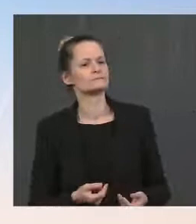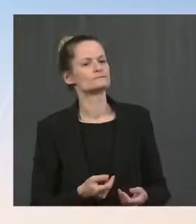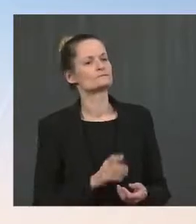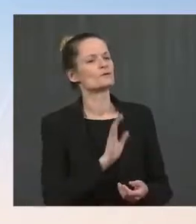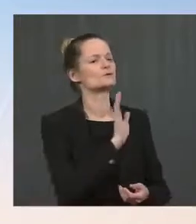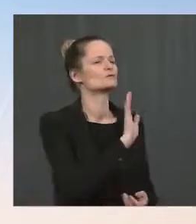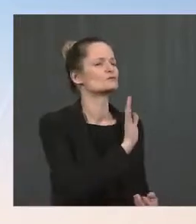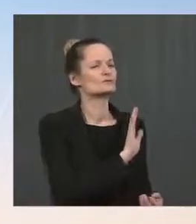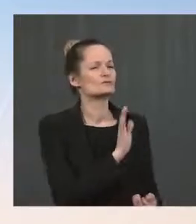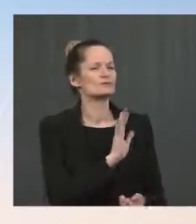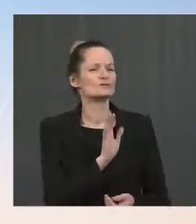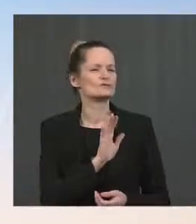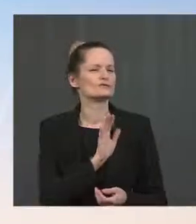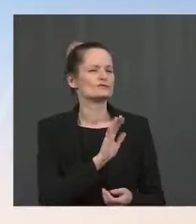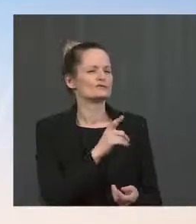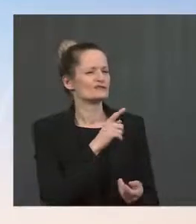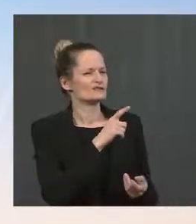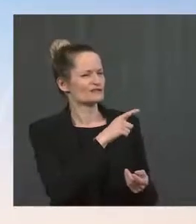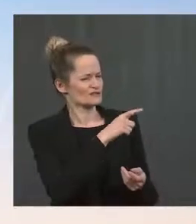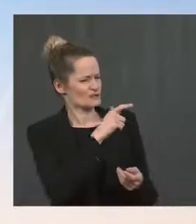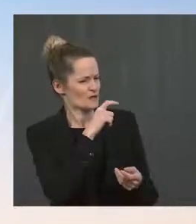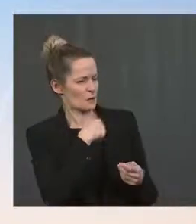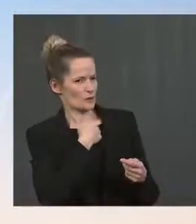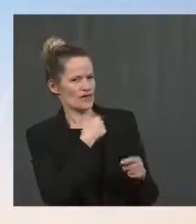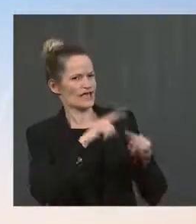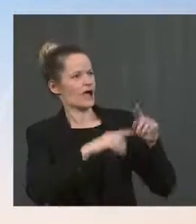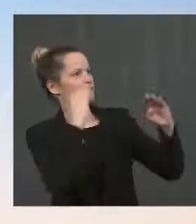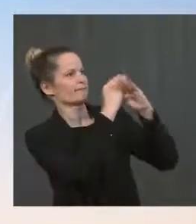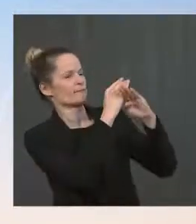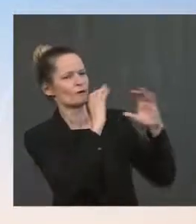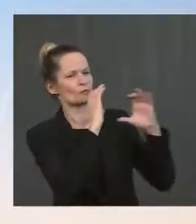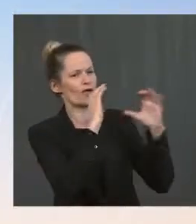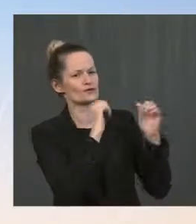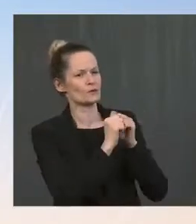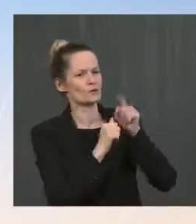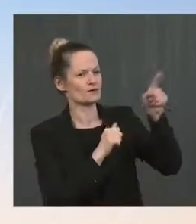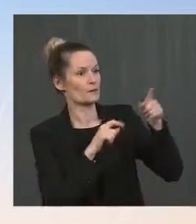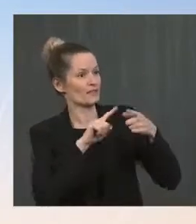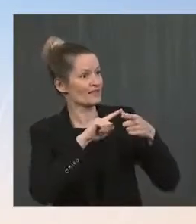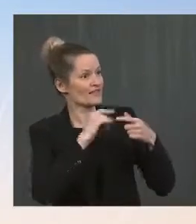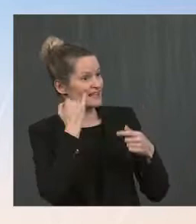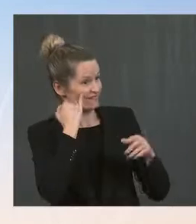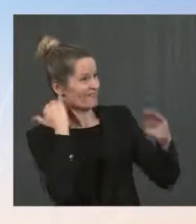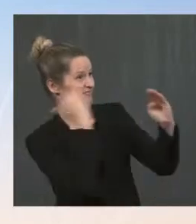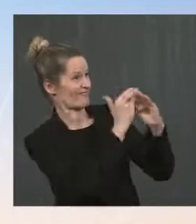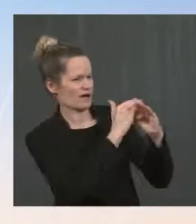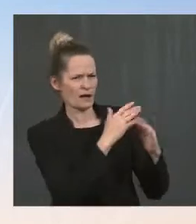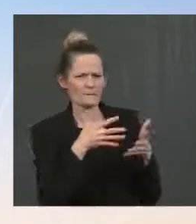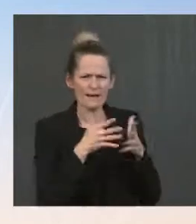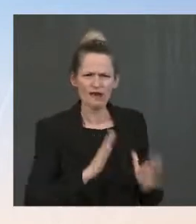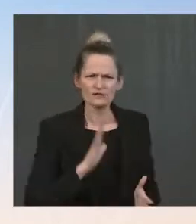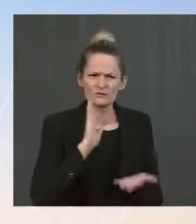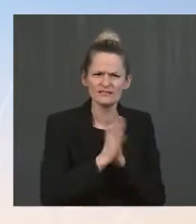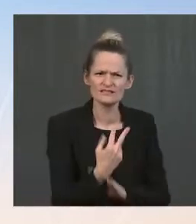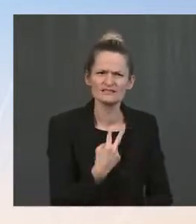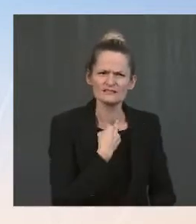American citizens out? What are you waiting for them to do? They just formed their government. What are you waiting for?